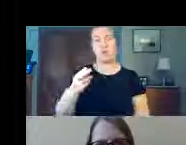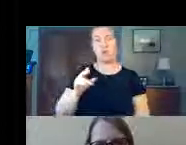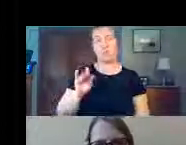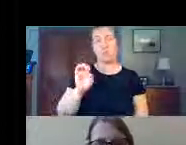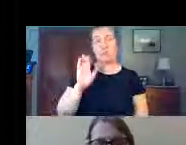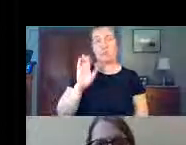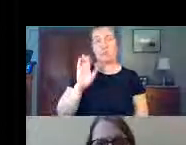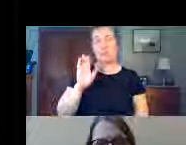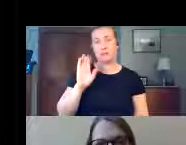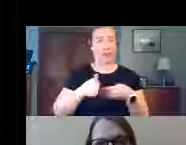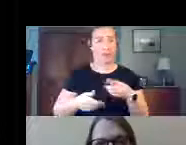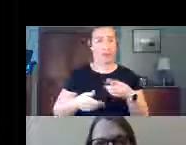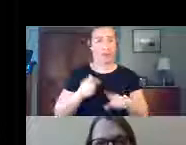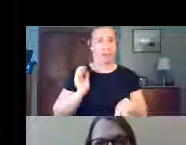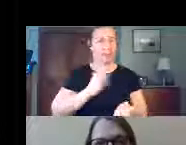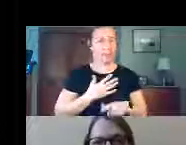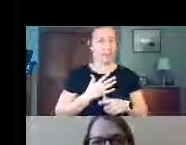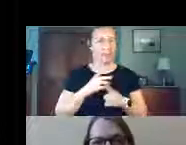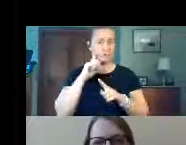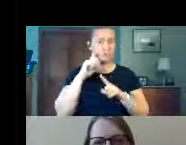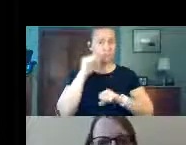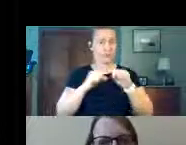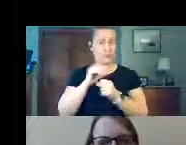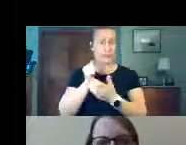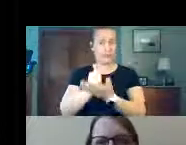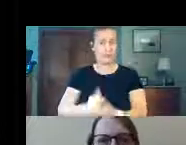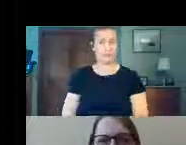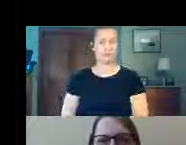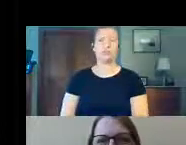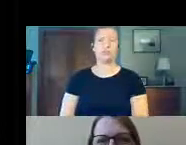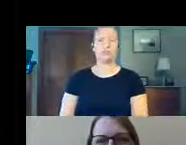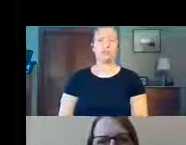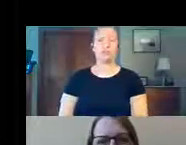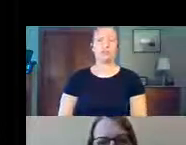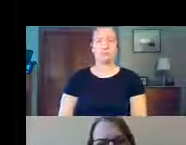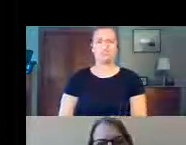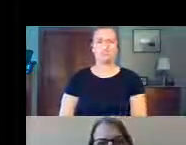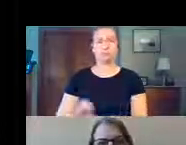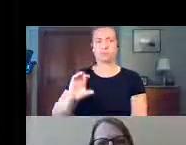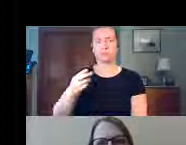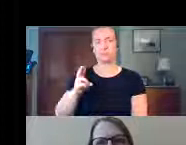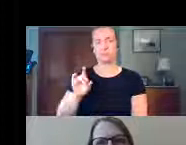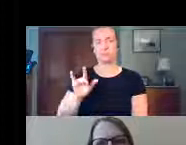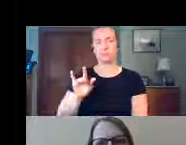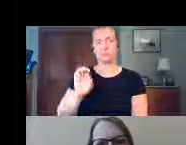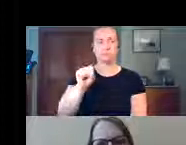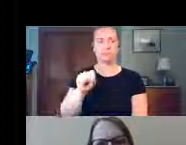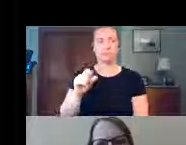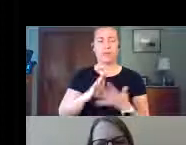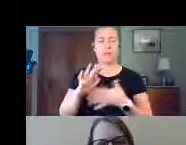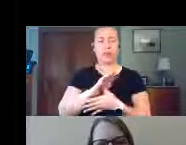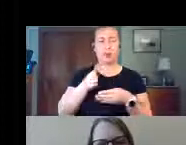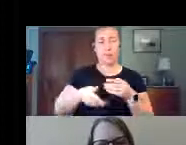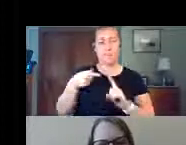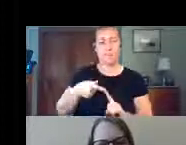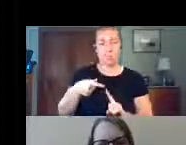our strategies and intervention. Fantastic. So as you'll recall, our primary endpoint was looking at whether we could improve timely follow-up, which was defined